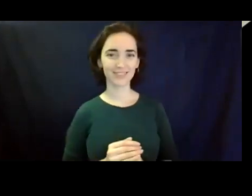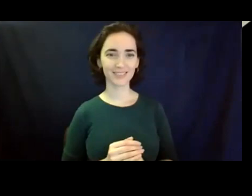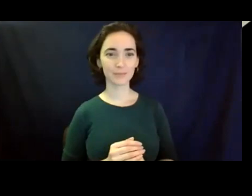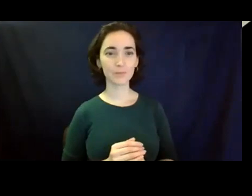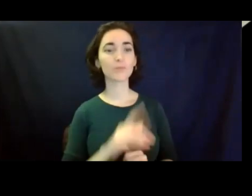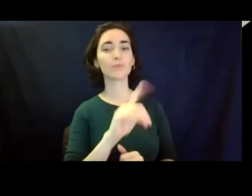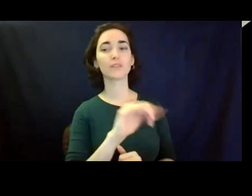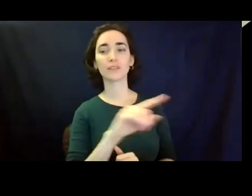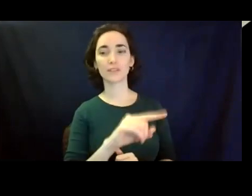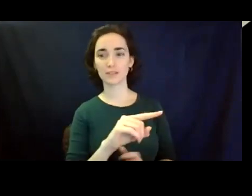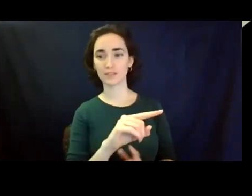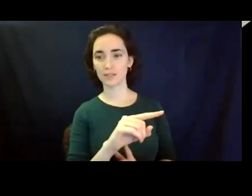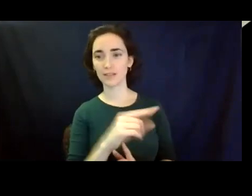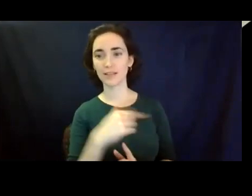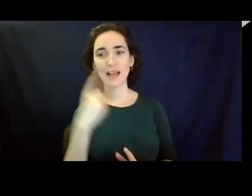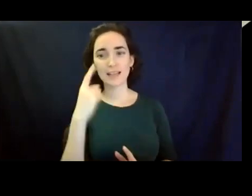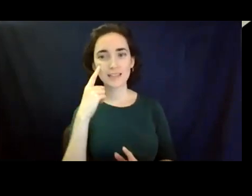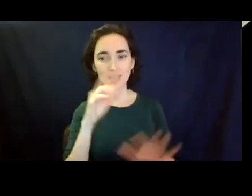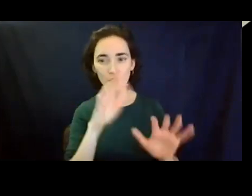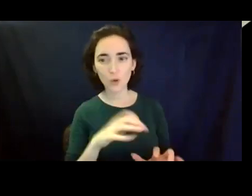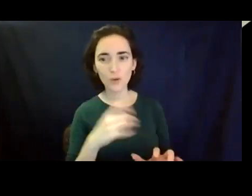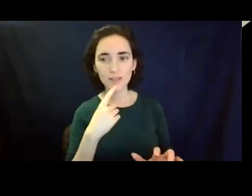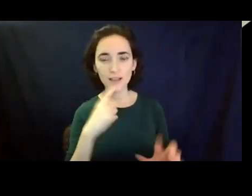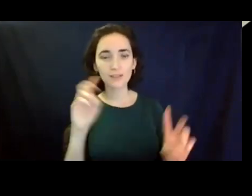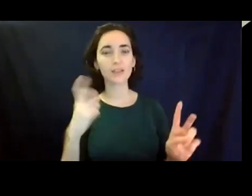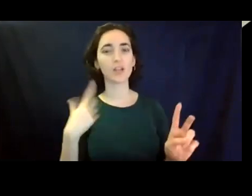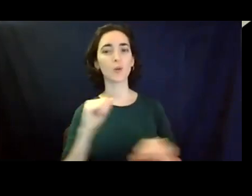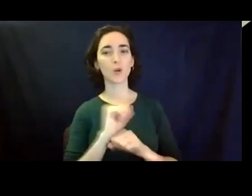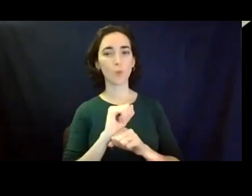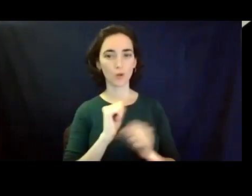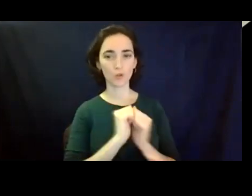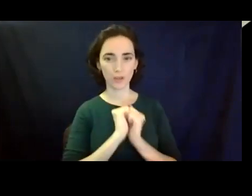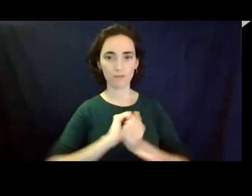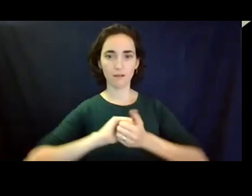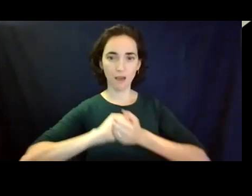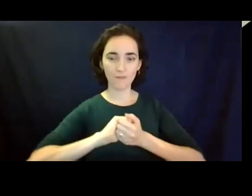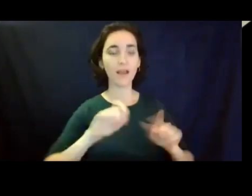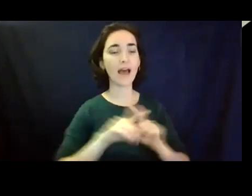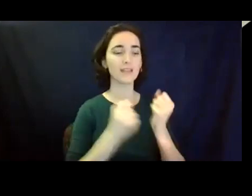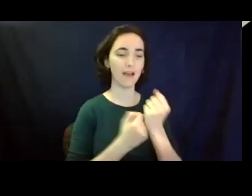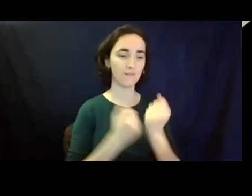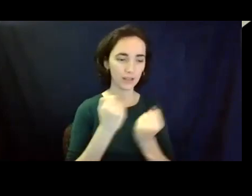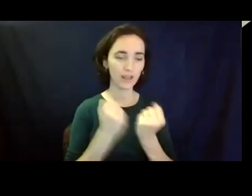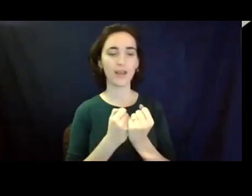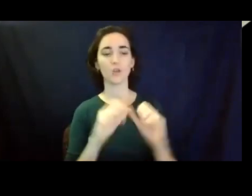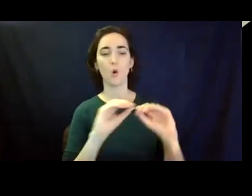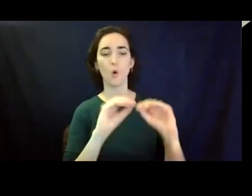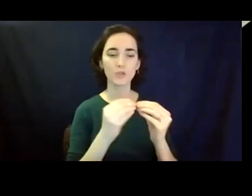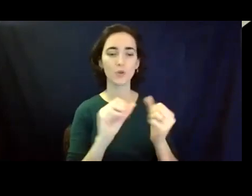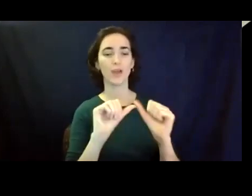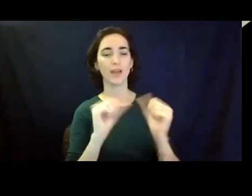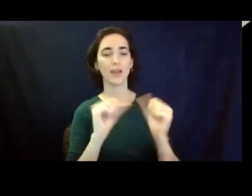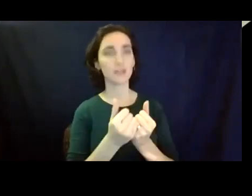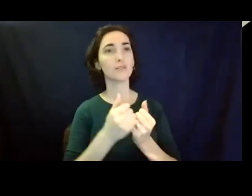Liz Gary, I see in the chat, says when we work together, collaborating as advocates, organizations, agencies, etc., success can be